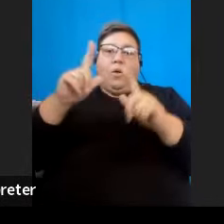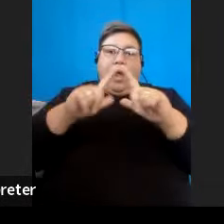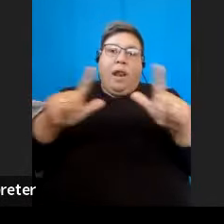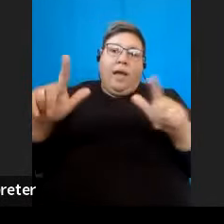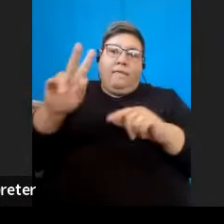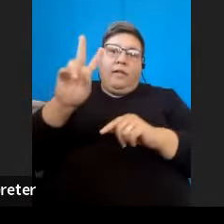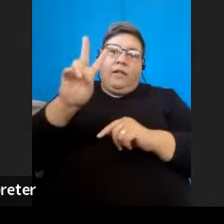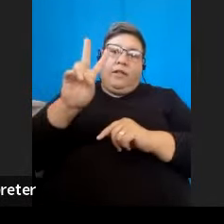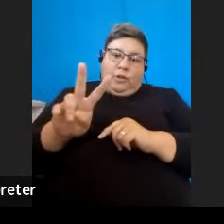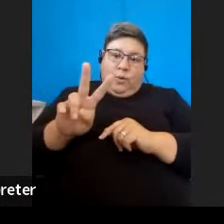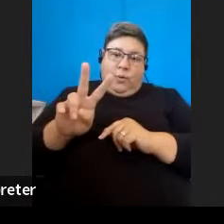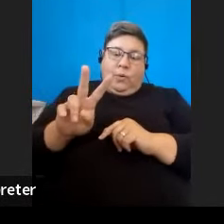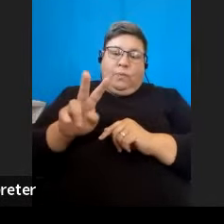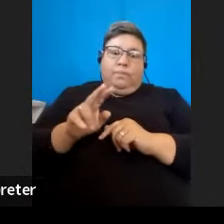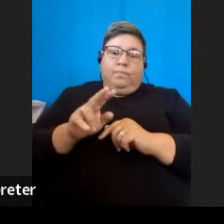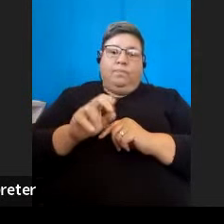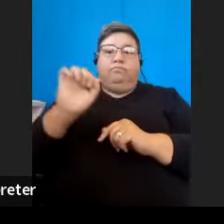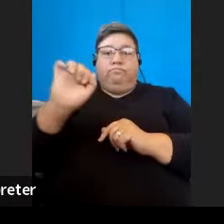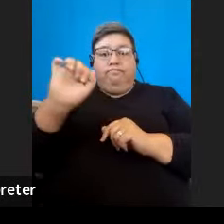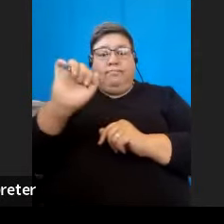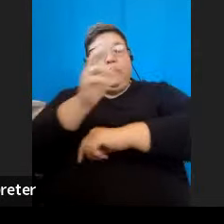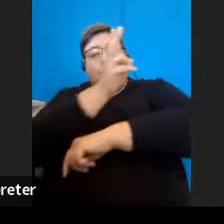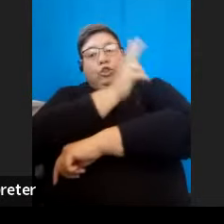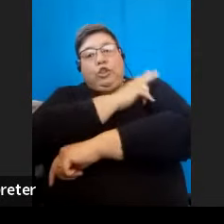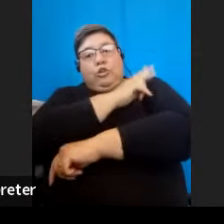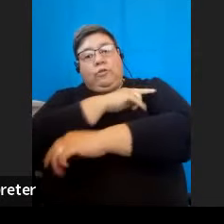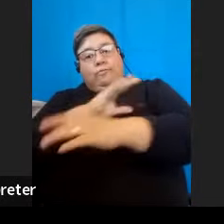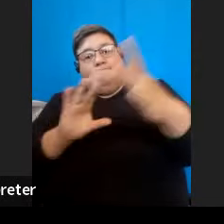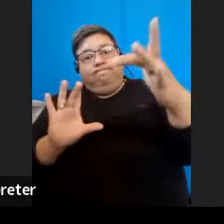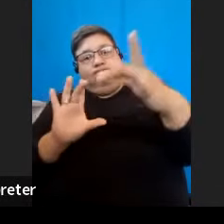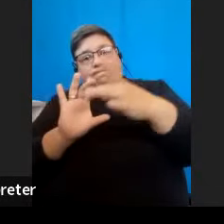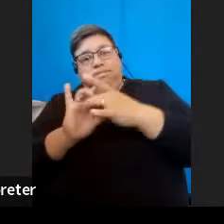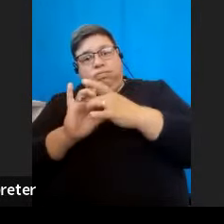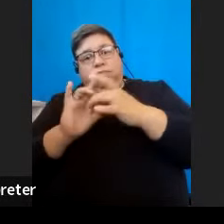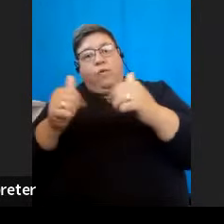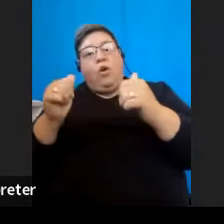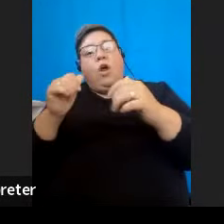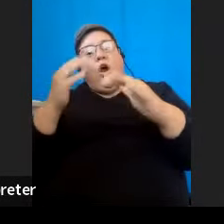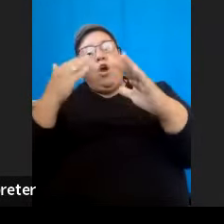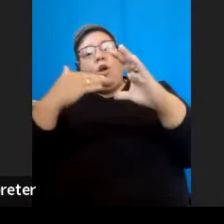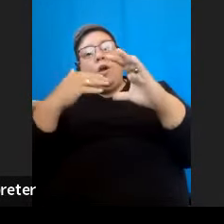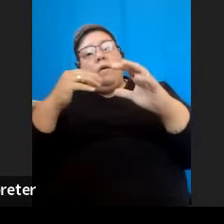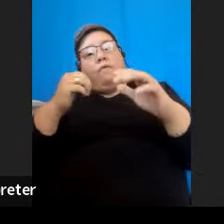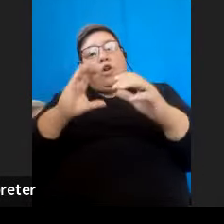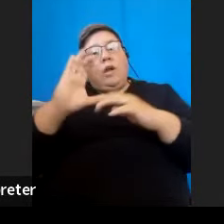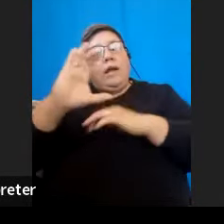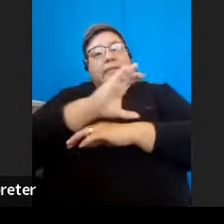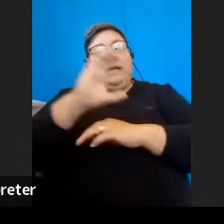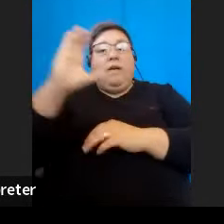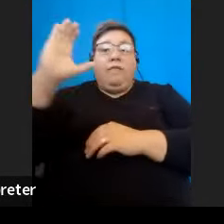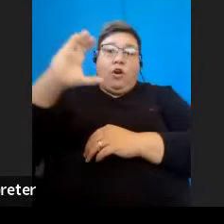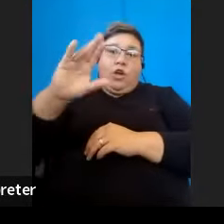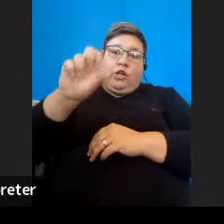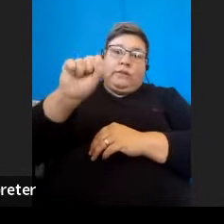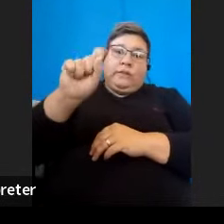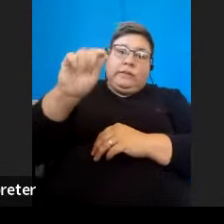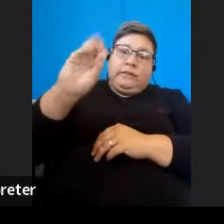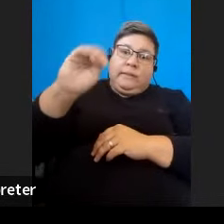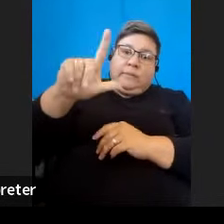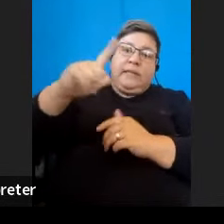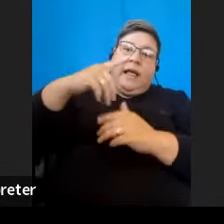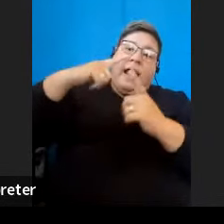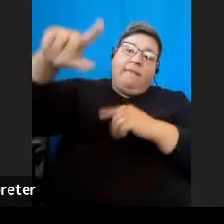lodged for a customs activity that they register or license with SARS, which give